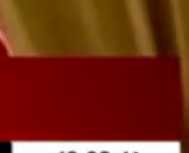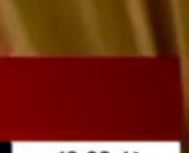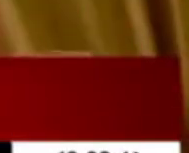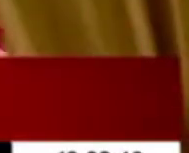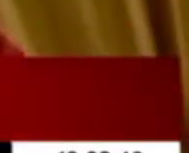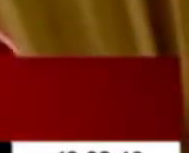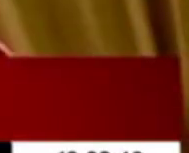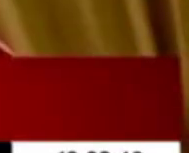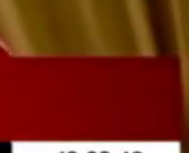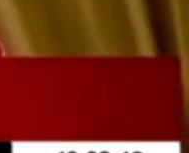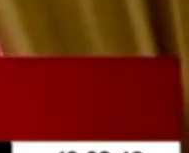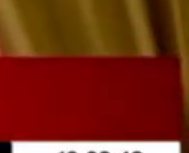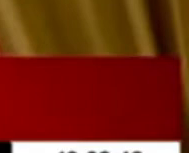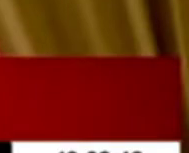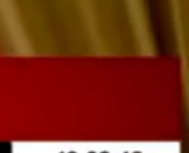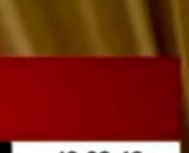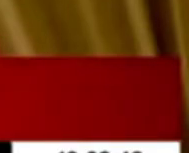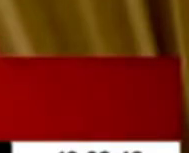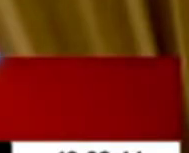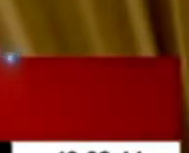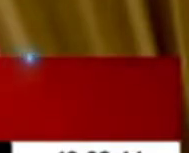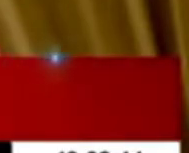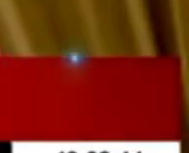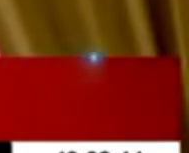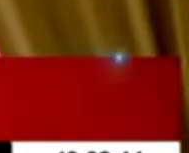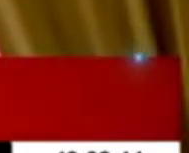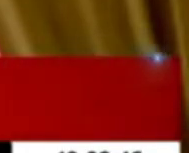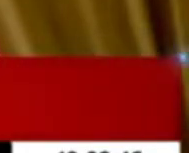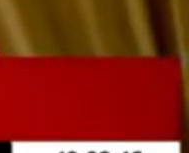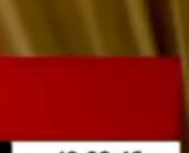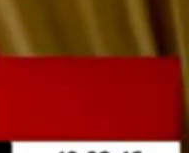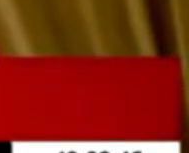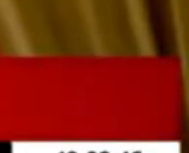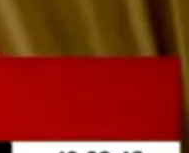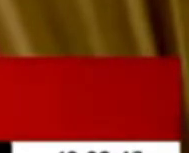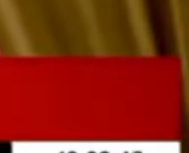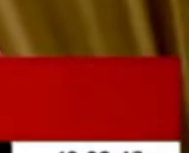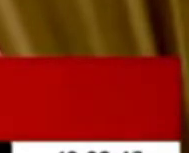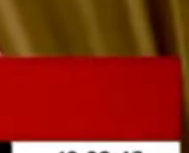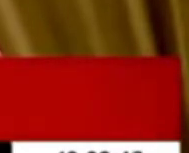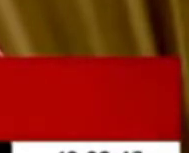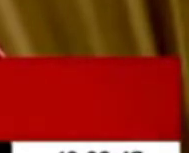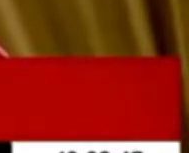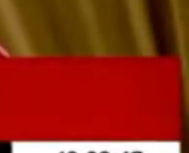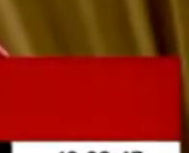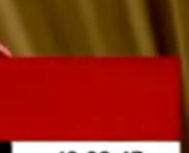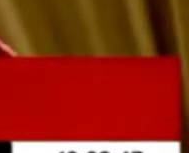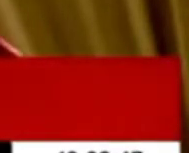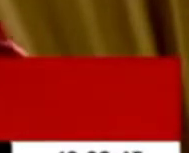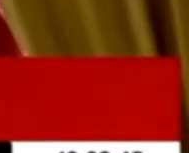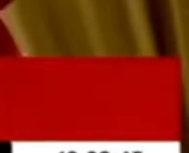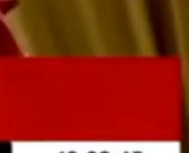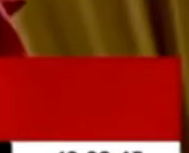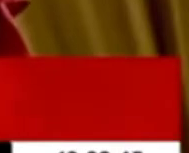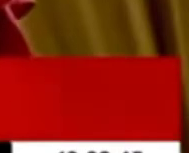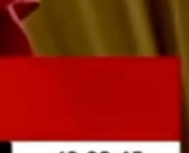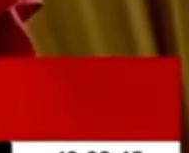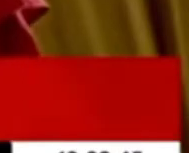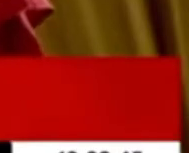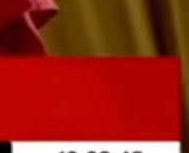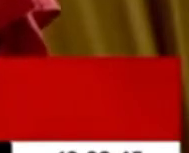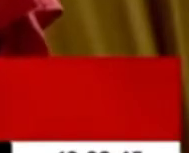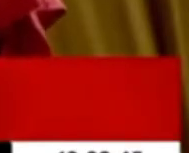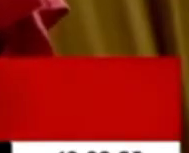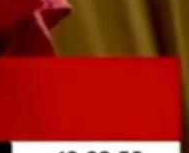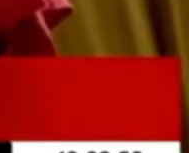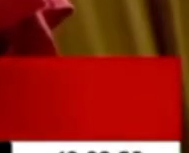is basically what the president's team is asking over here. We cannot have that. No. Who is boss in this country, I asked